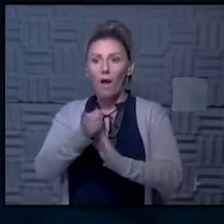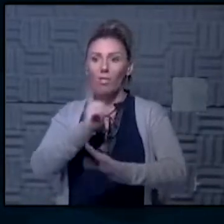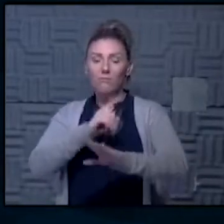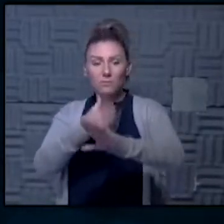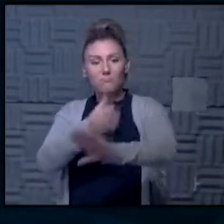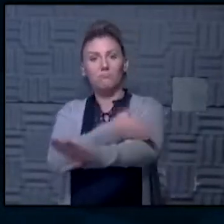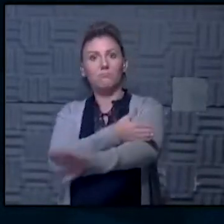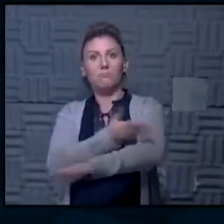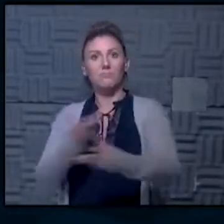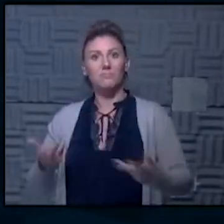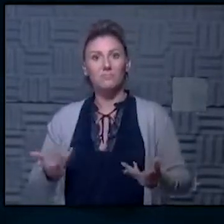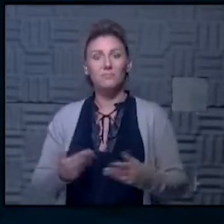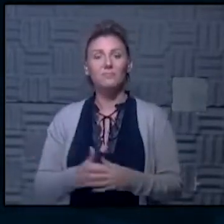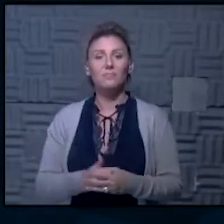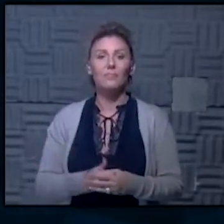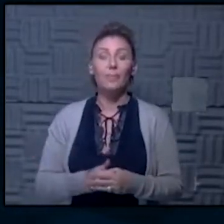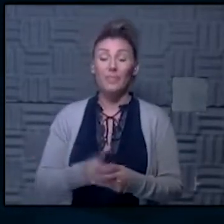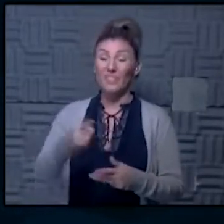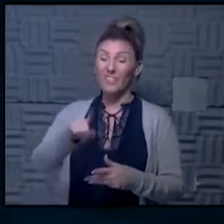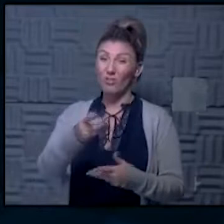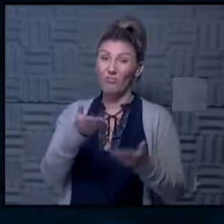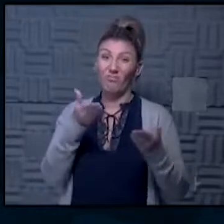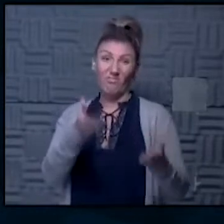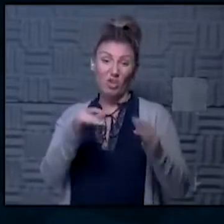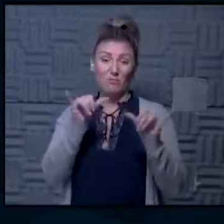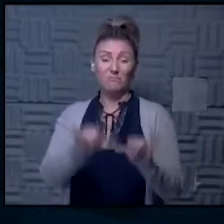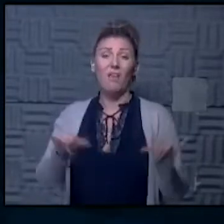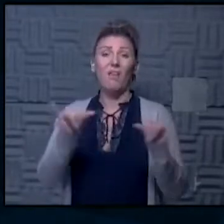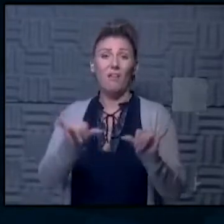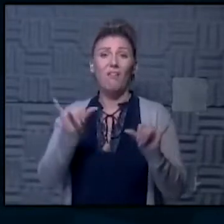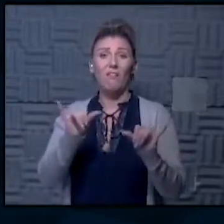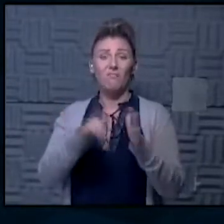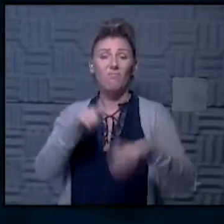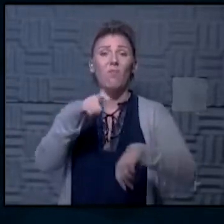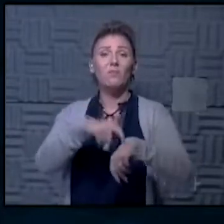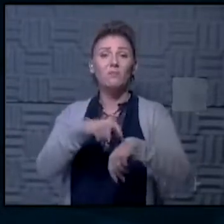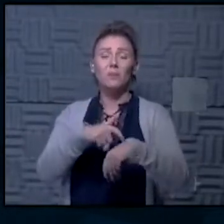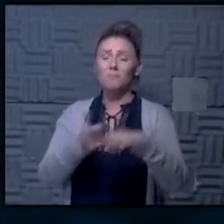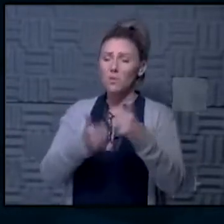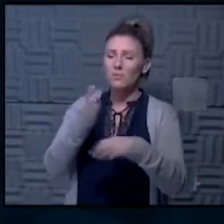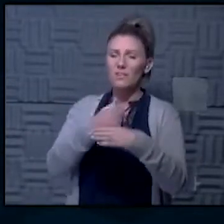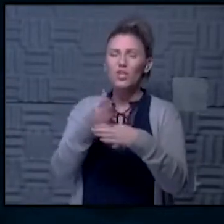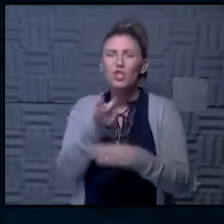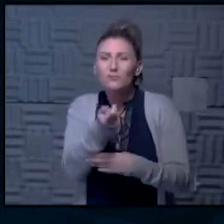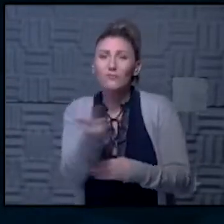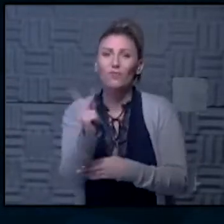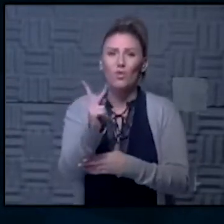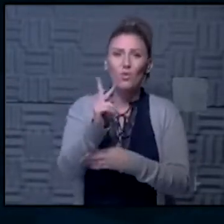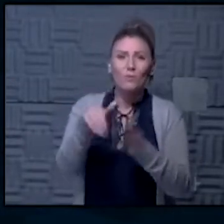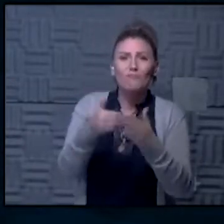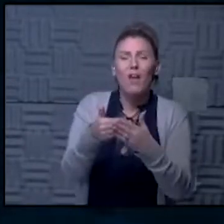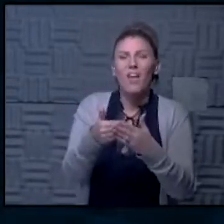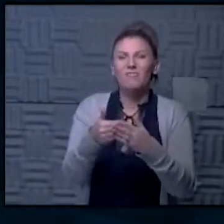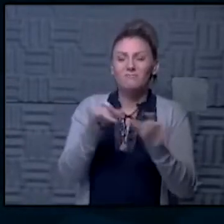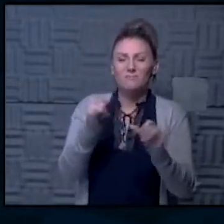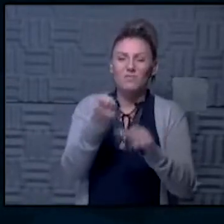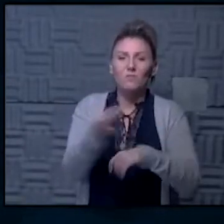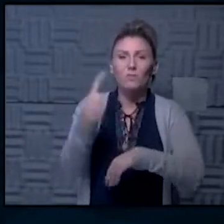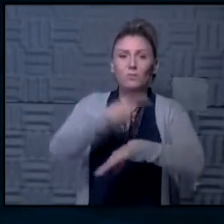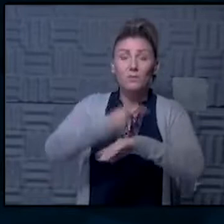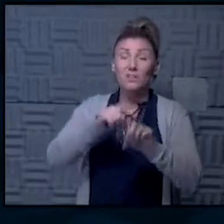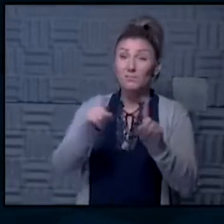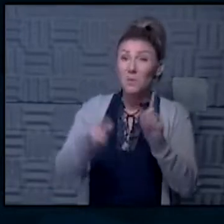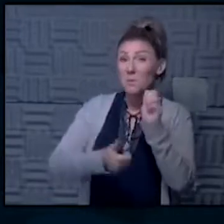so, they're there for a while, most average. There's a few that will come for a couple of days, but a lot are there for